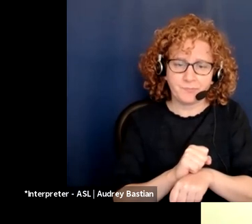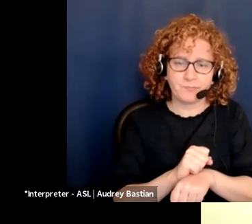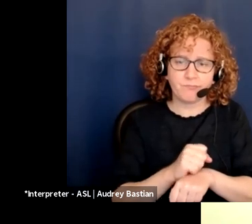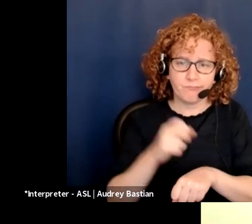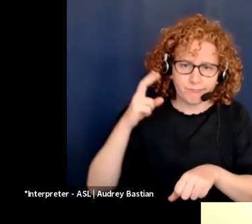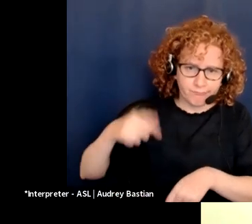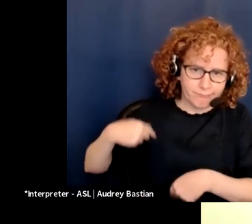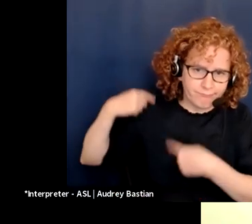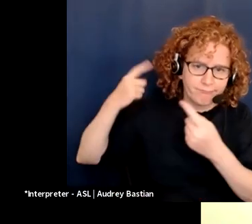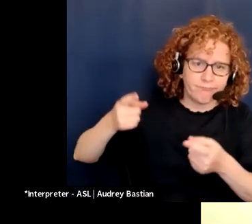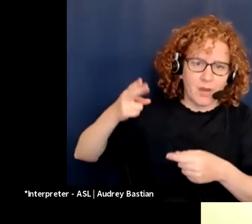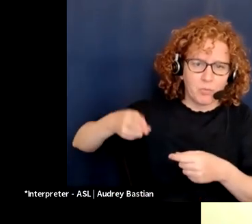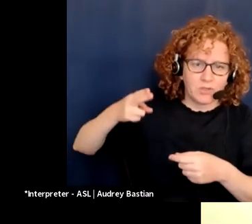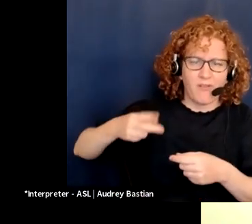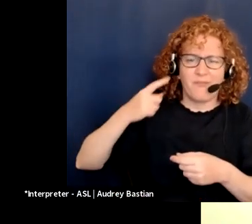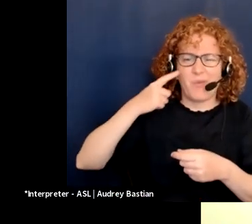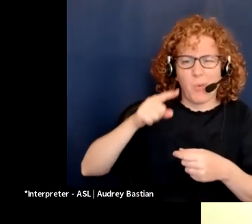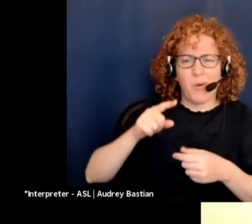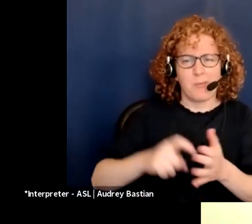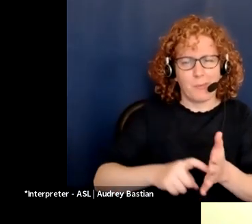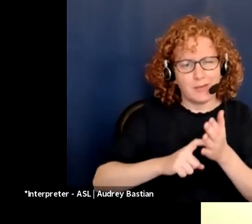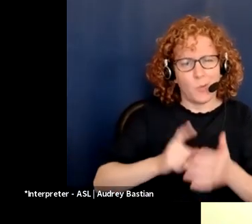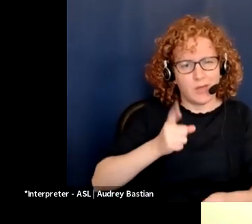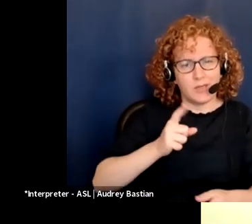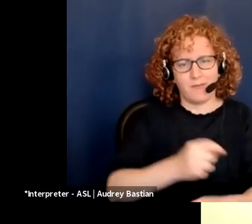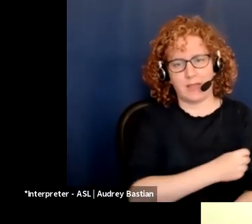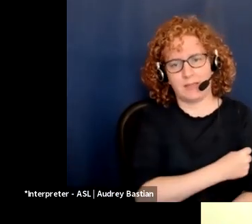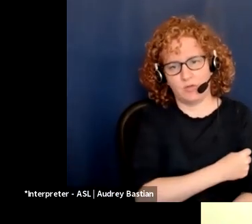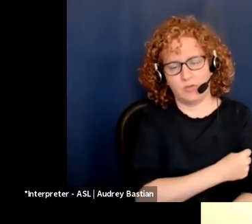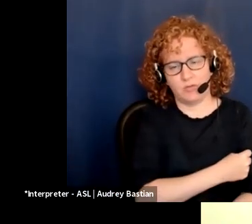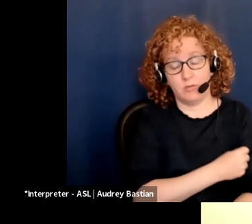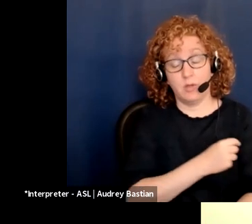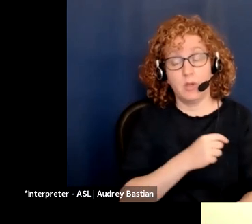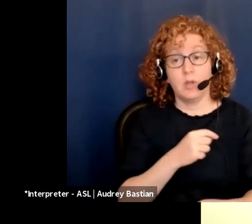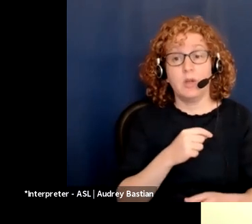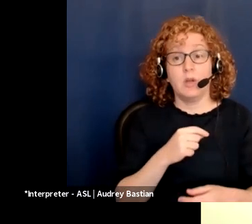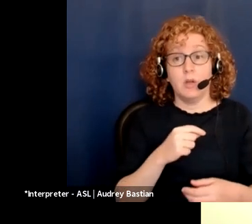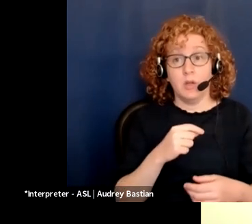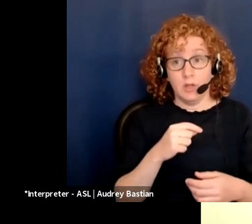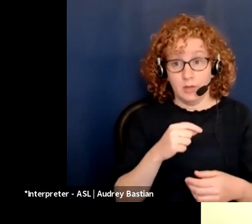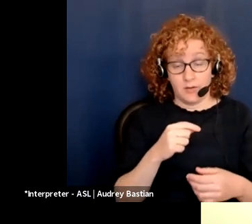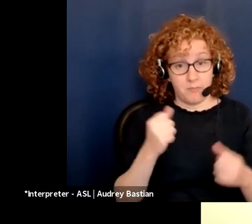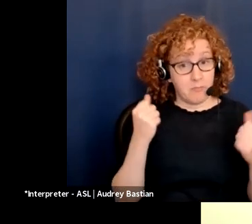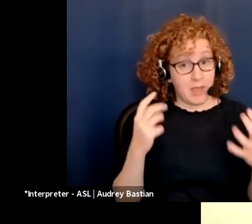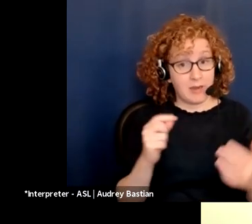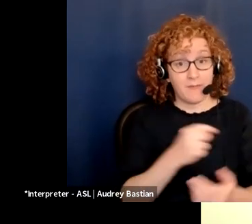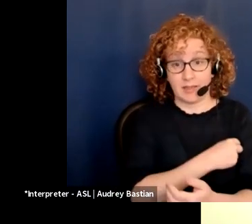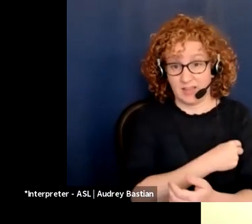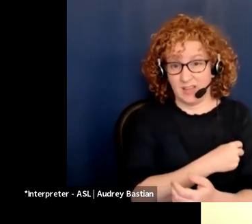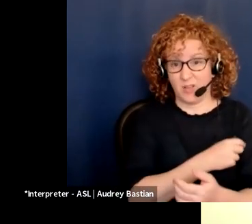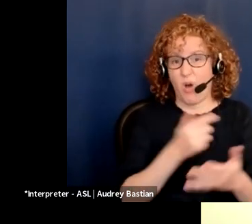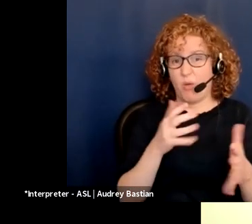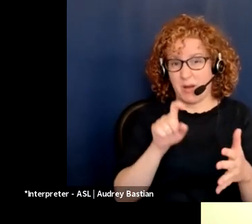precedent for mandatory vaccinations. There are a lot of vaccines you already have to get to go